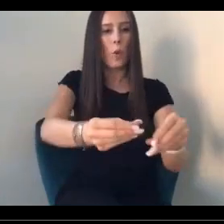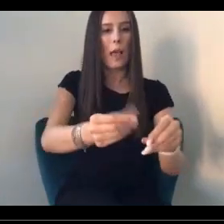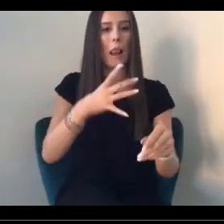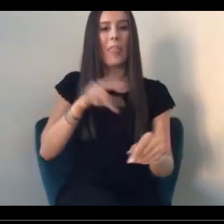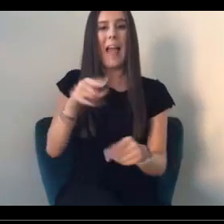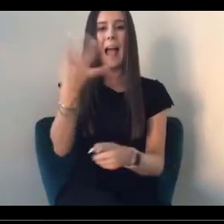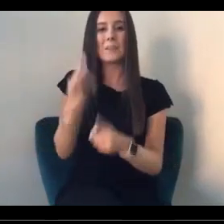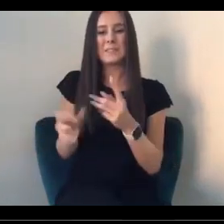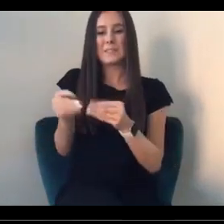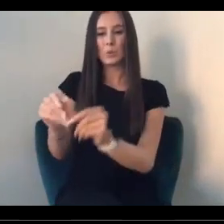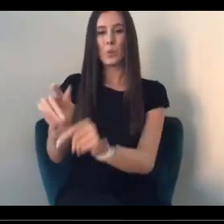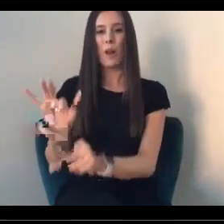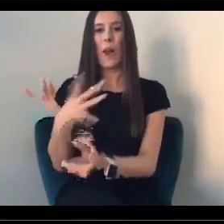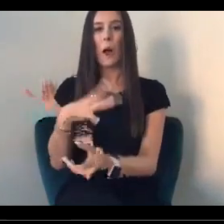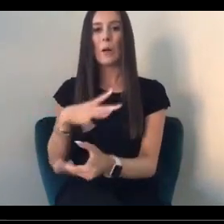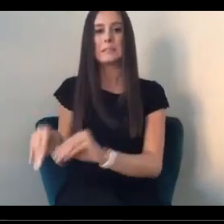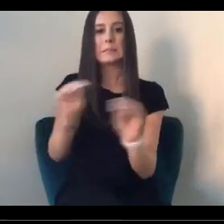do.